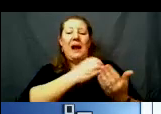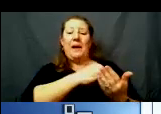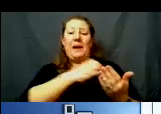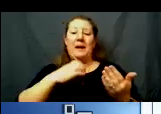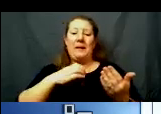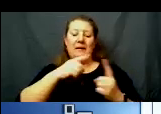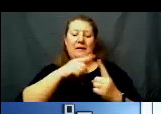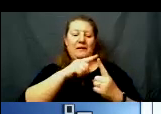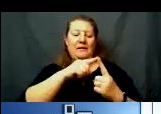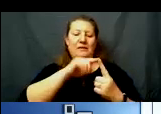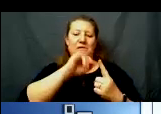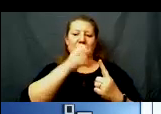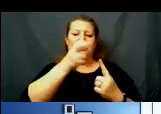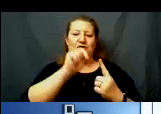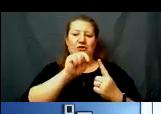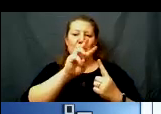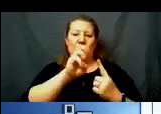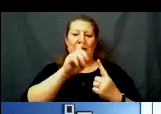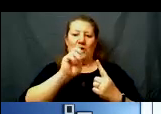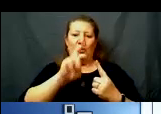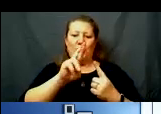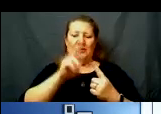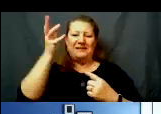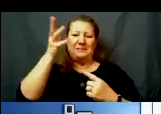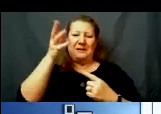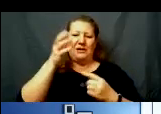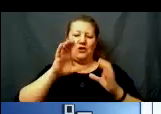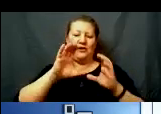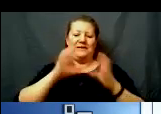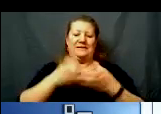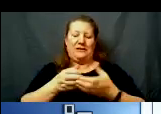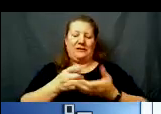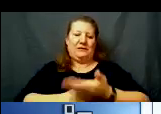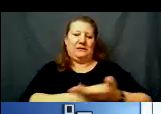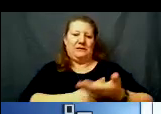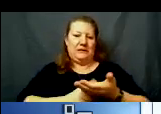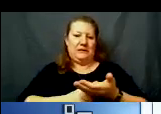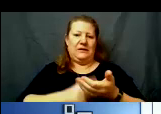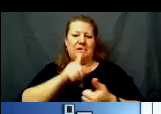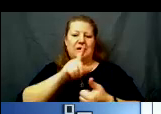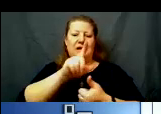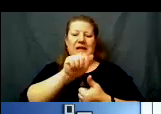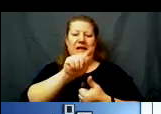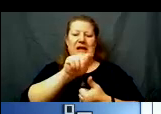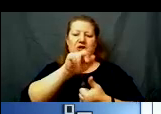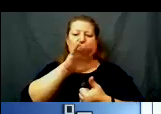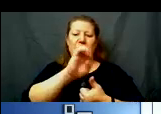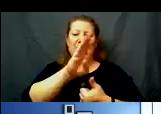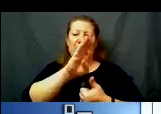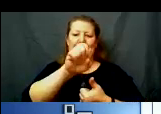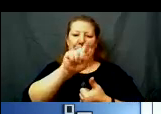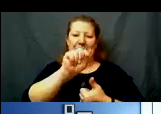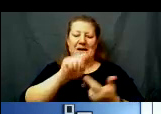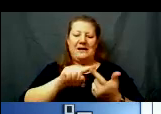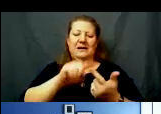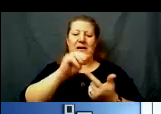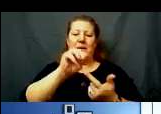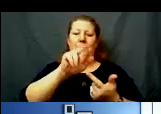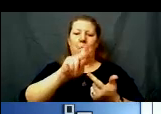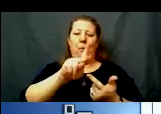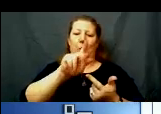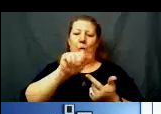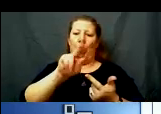John Rieger speaker series committee members, Dr. Latrice Best and Dr. Mark Austin.